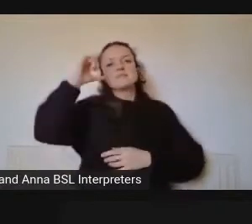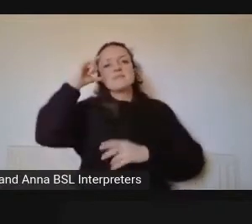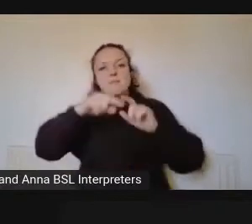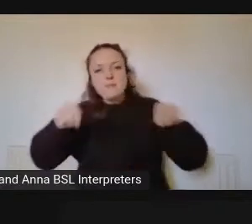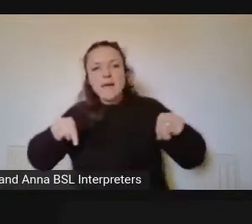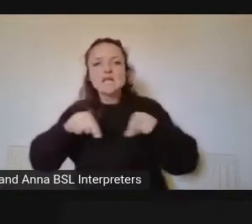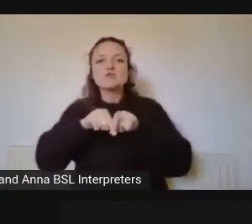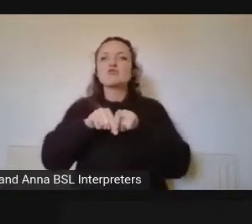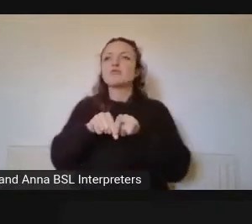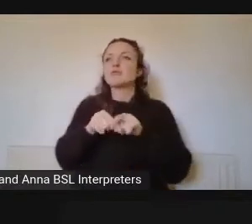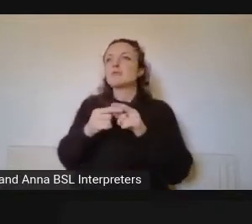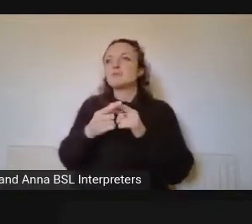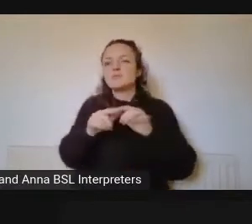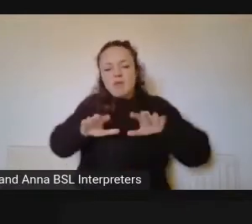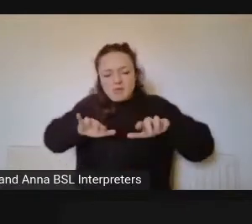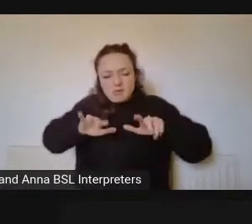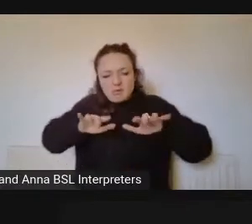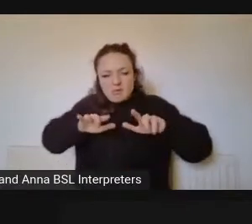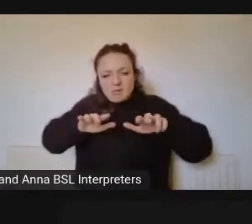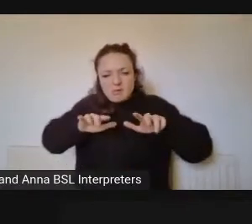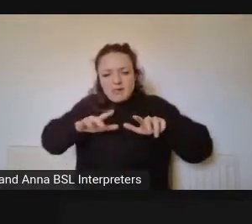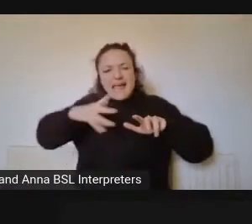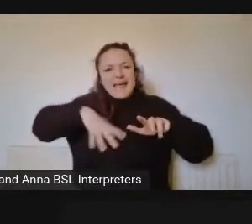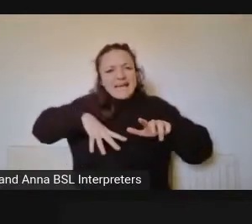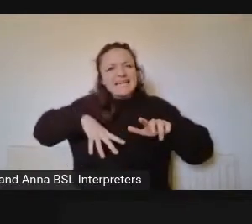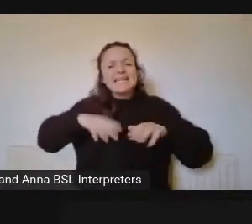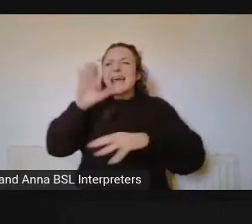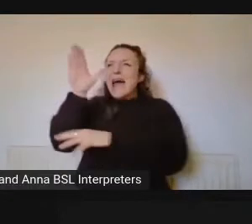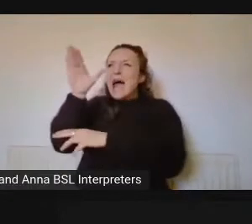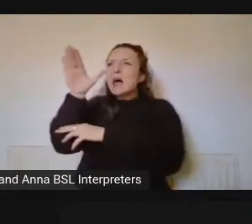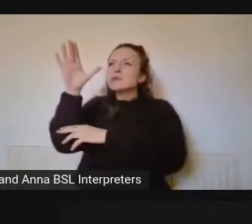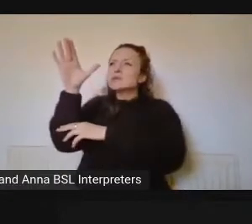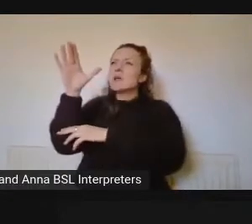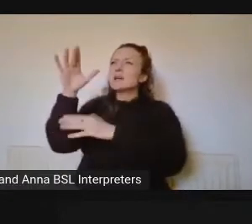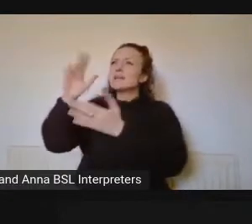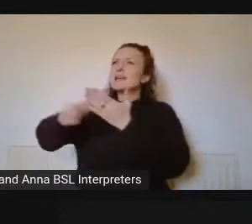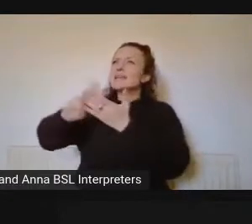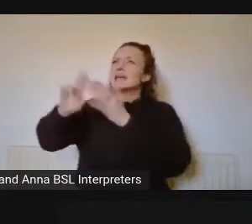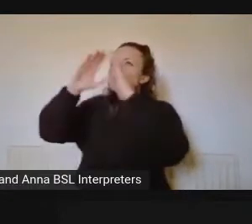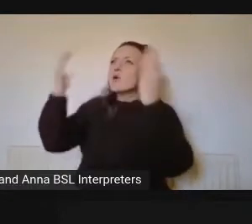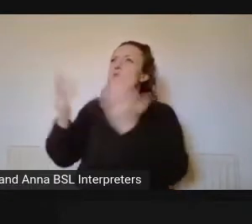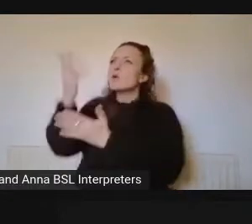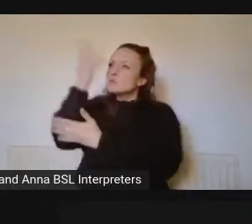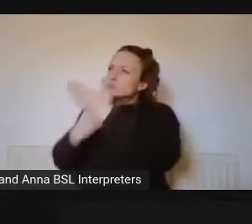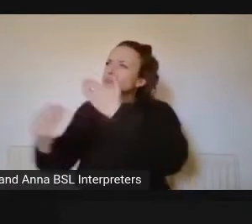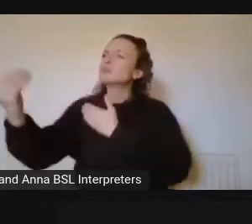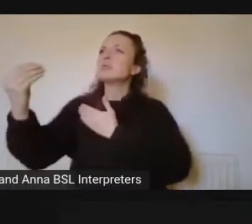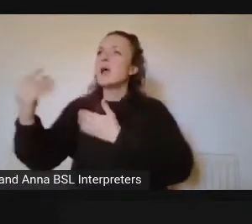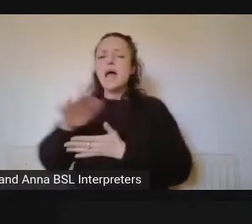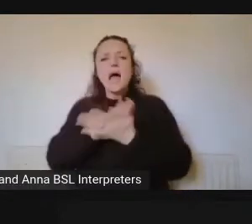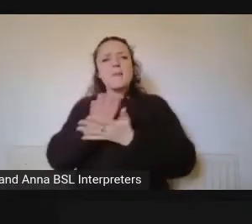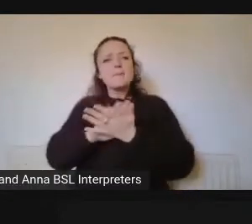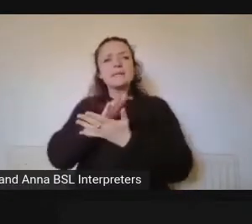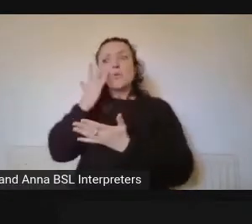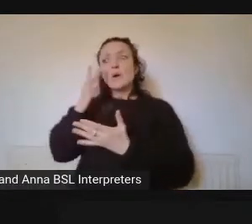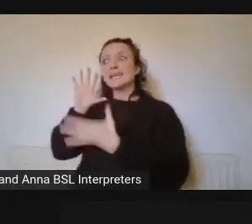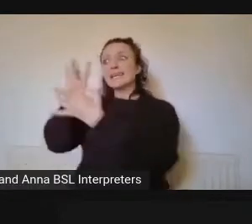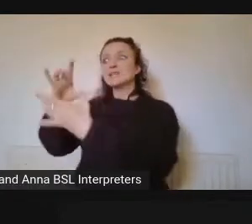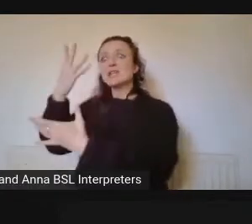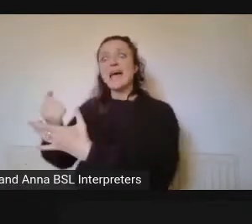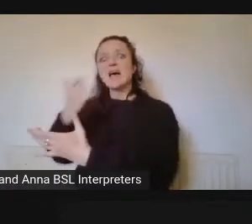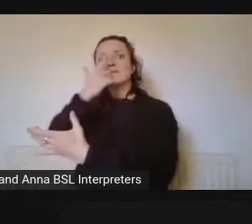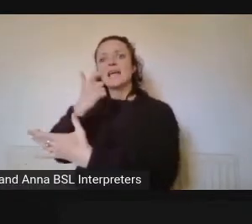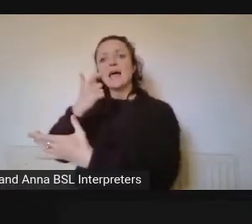bedrooms. And we need to reconnect with what's going on out there before we can humanize the work that we do in the context of that corporate